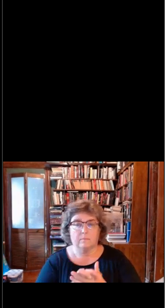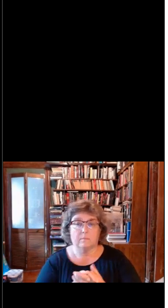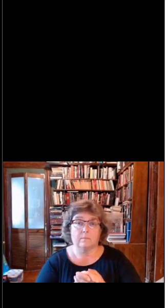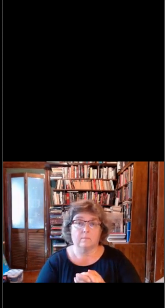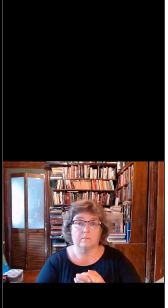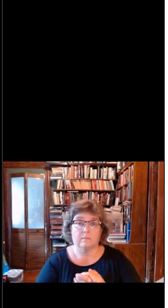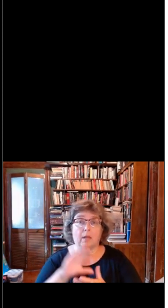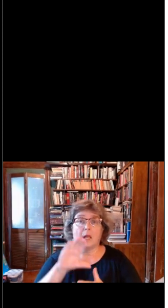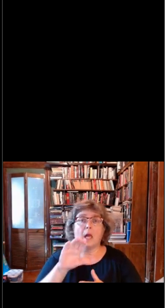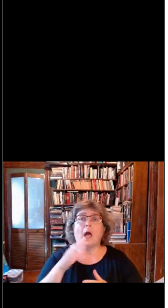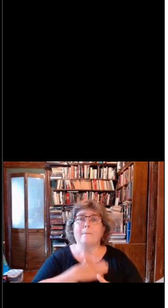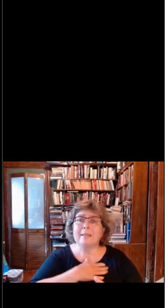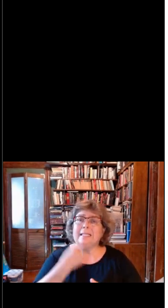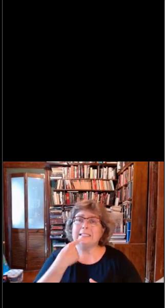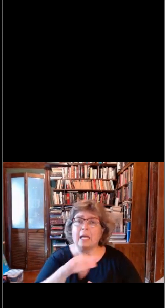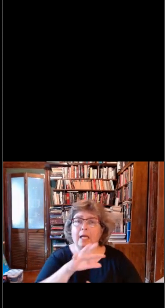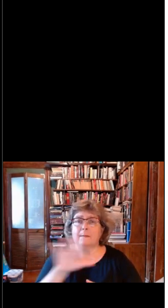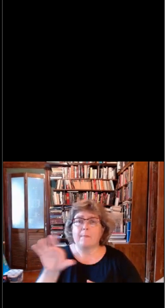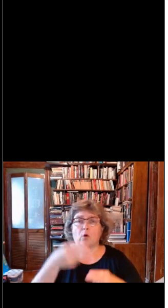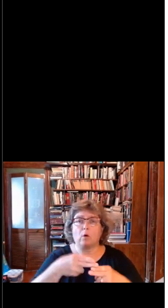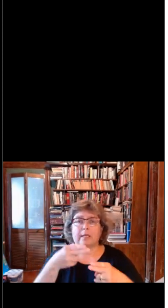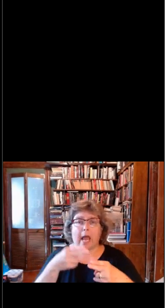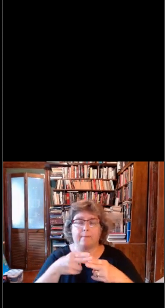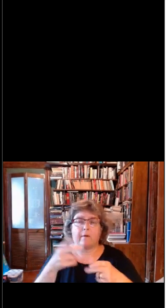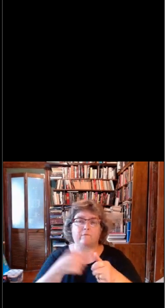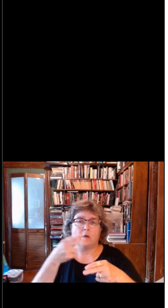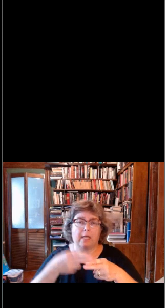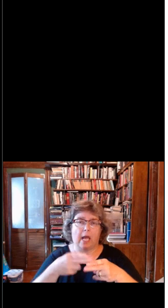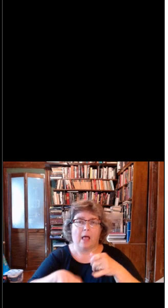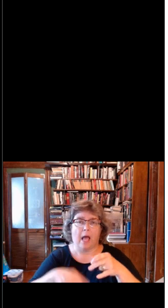Carol, please say and spell your first and last name.